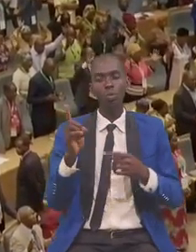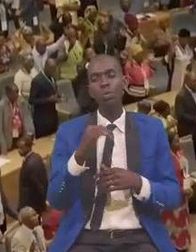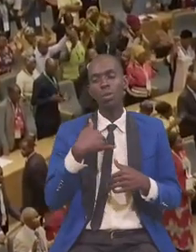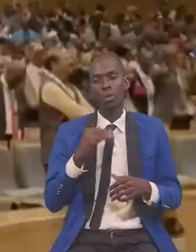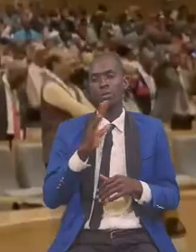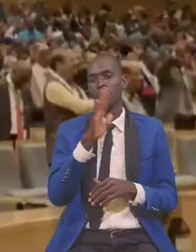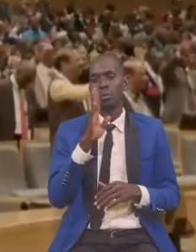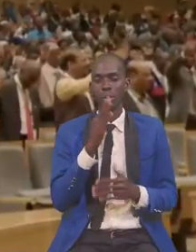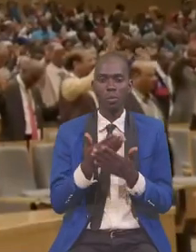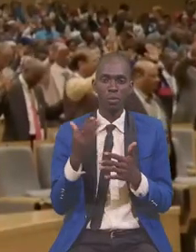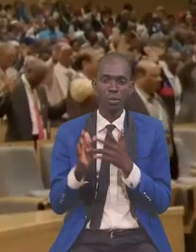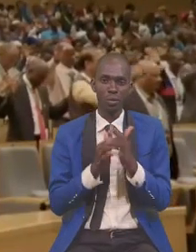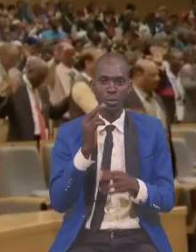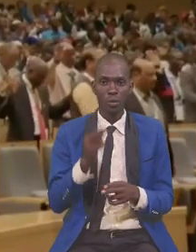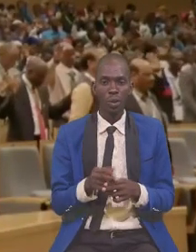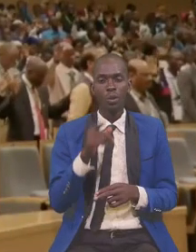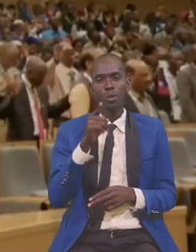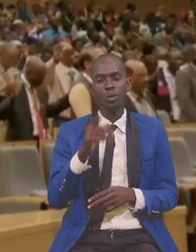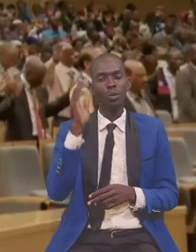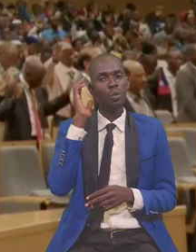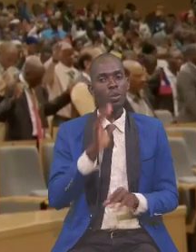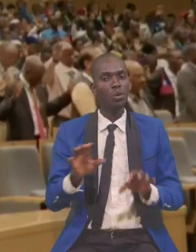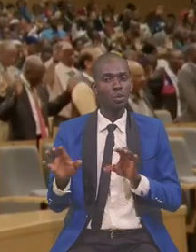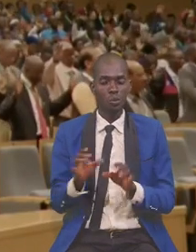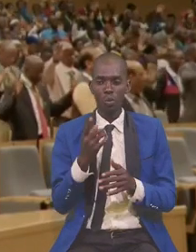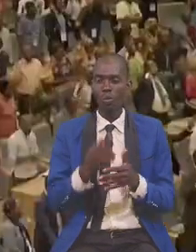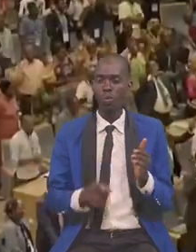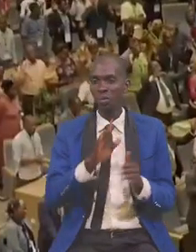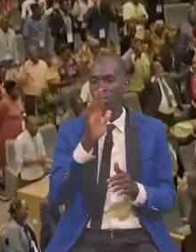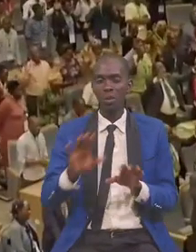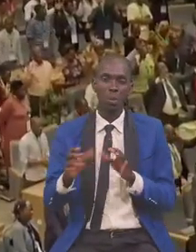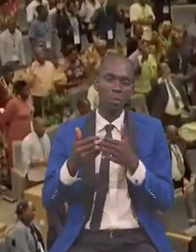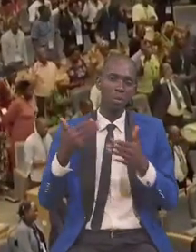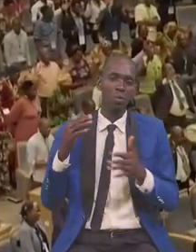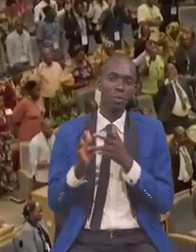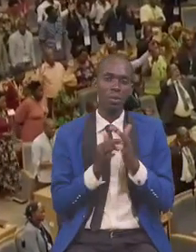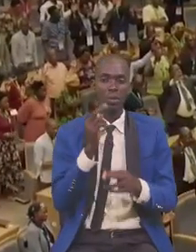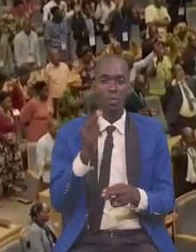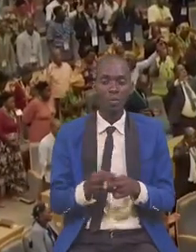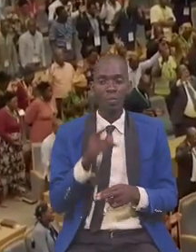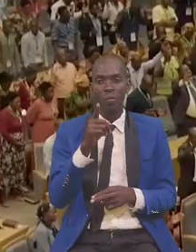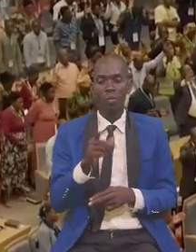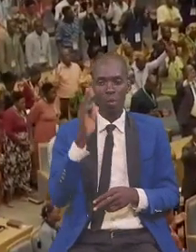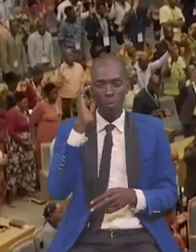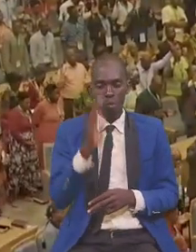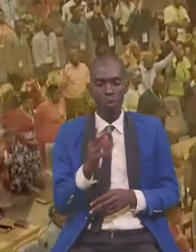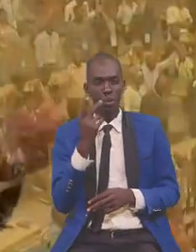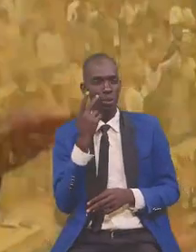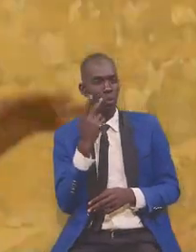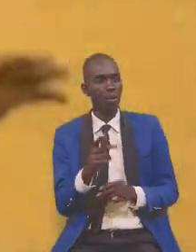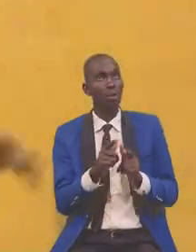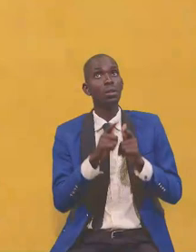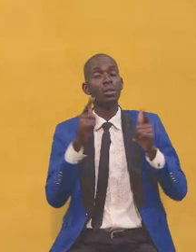gone. Amen. You'll do what you have never done. Amen. You will see